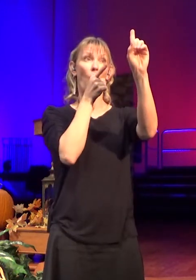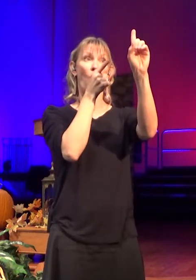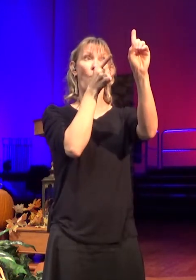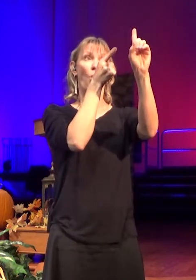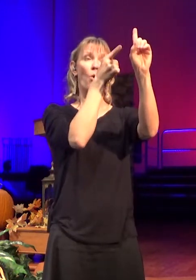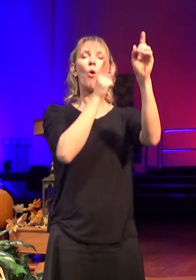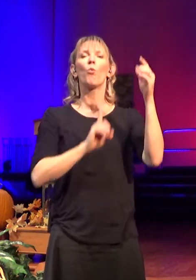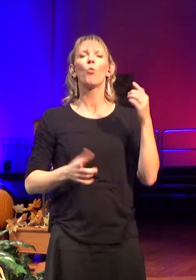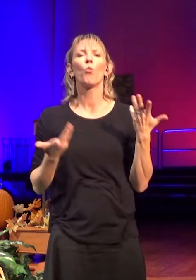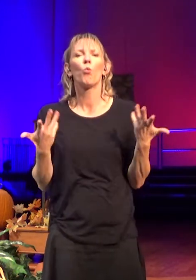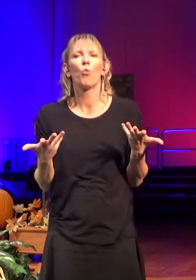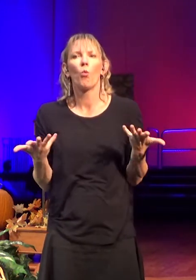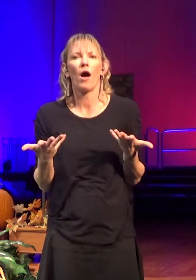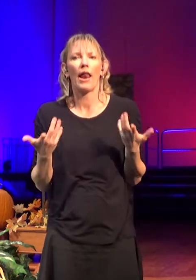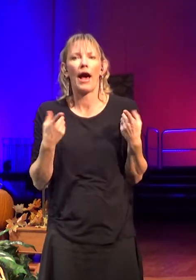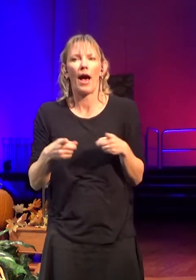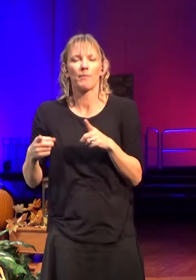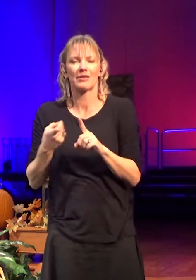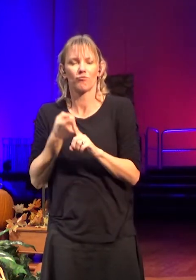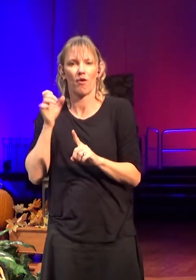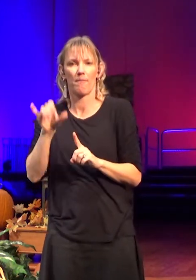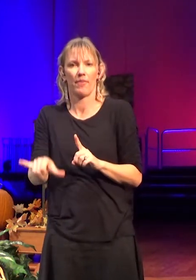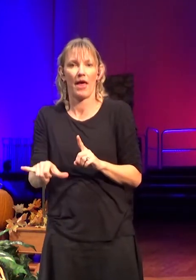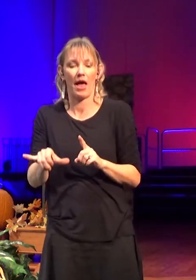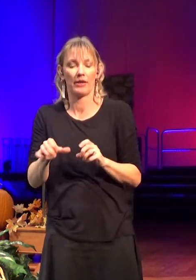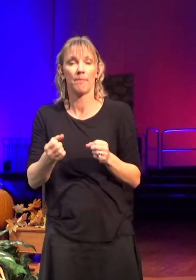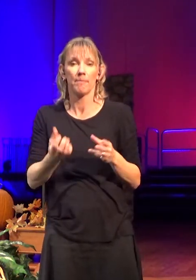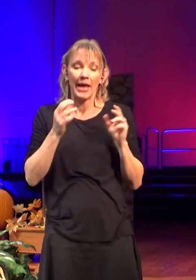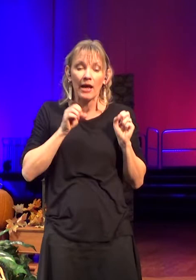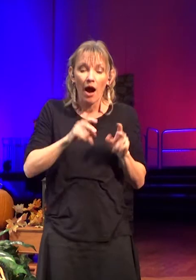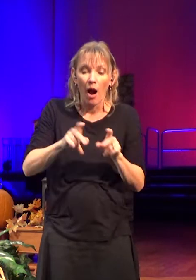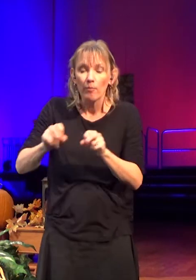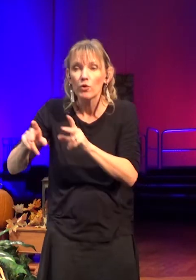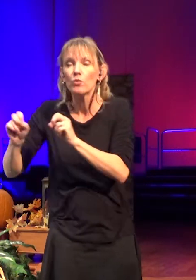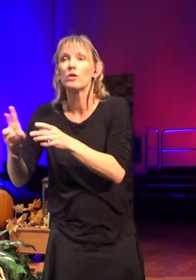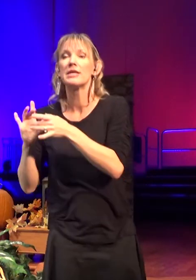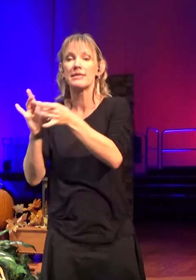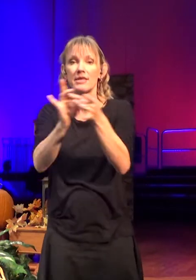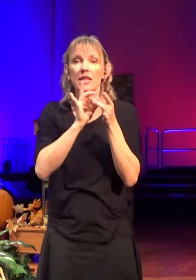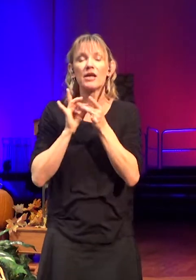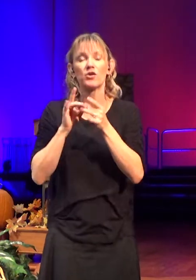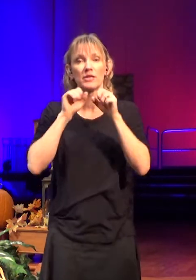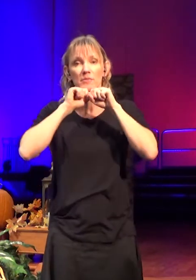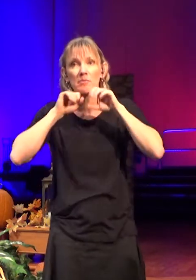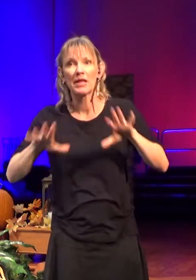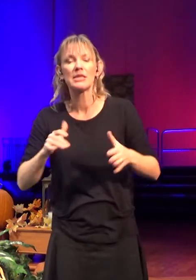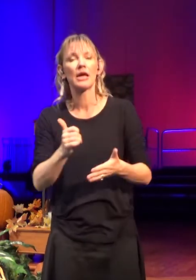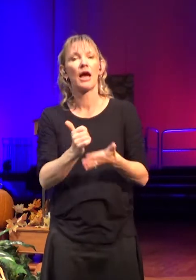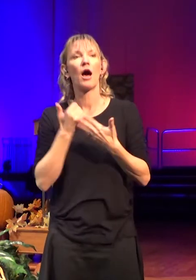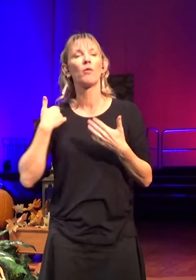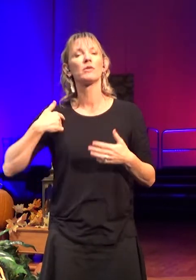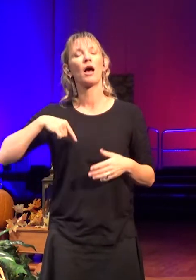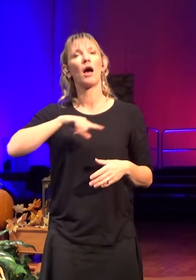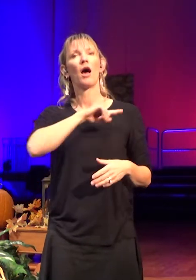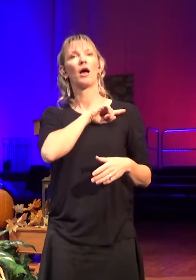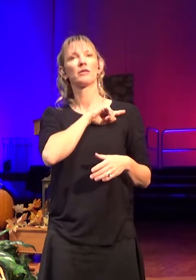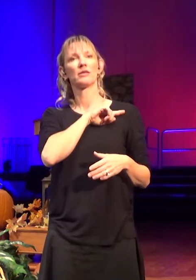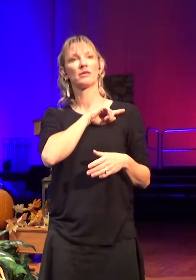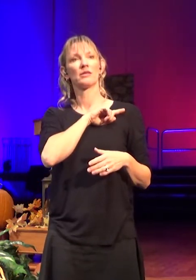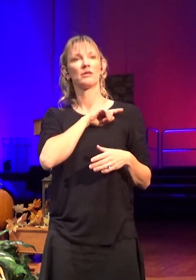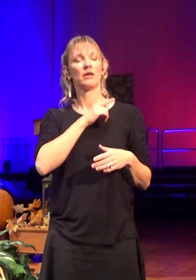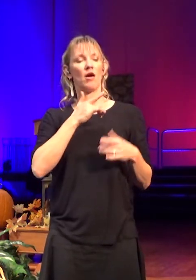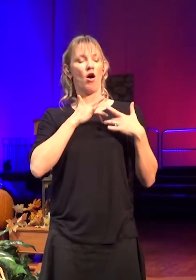following it, what grows up in its place are all the opportunities, the connections, the blessings that help